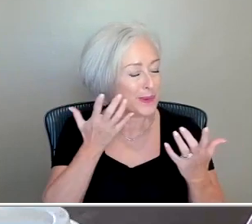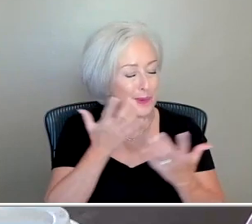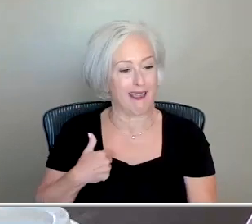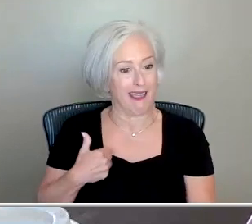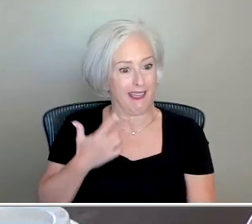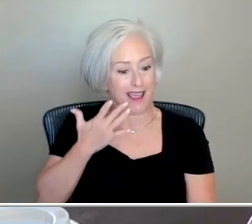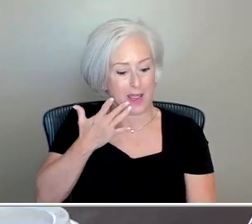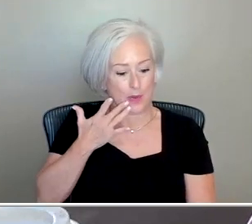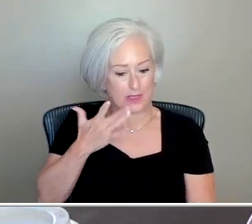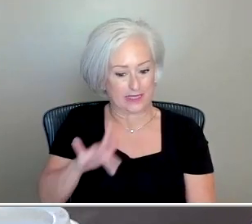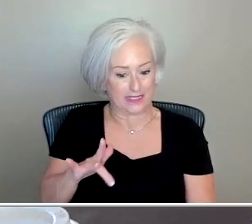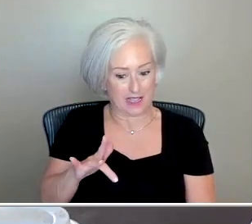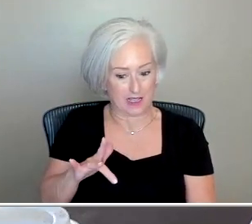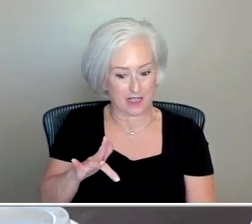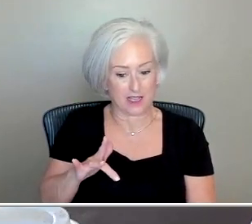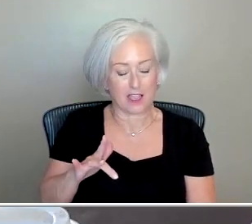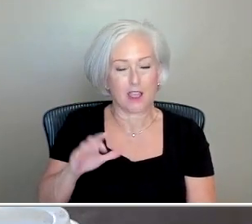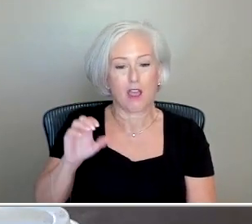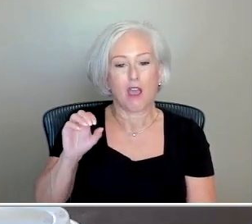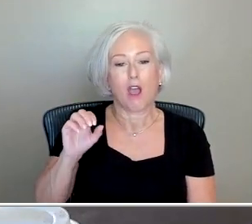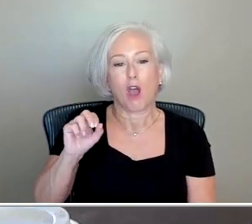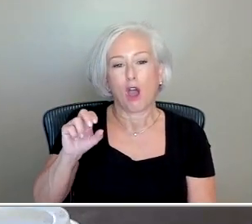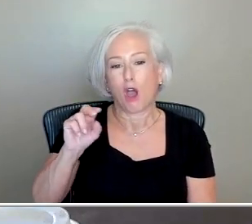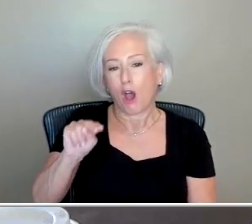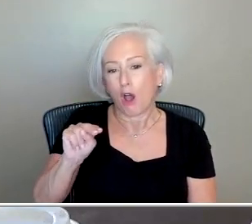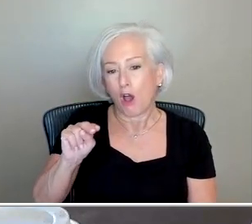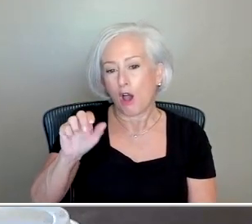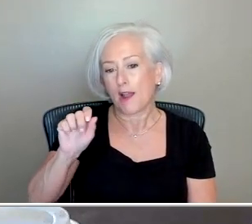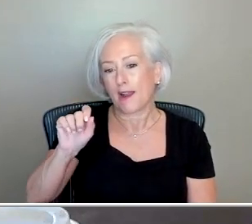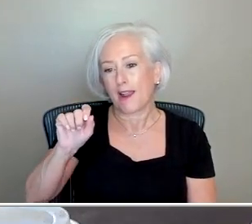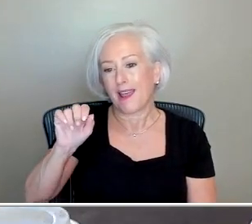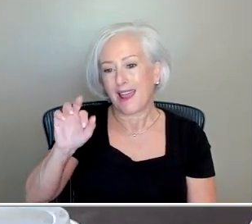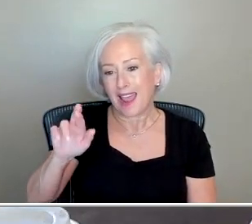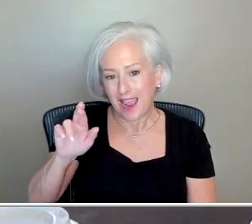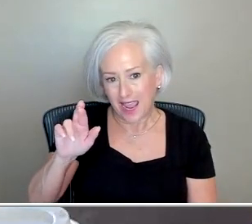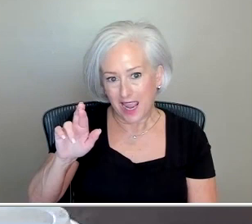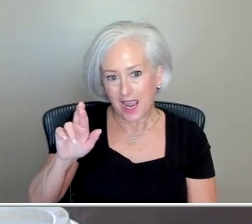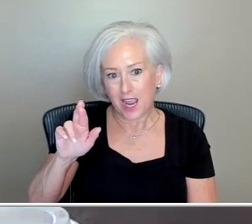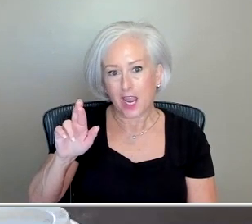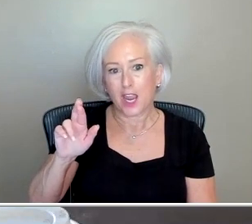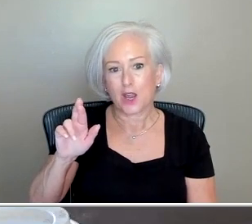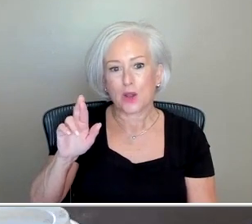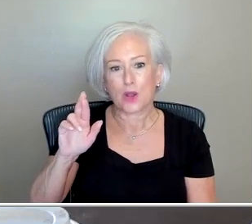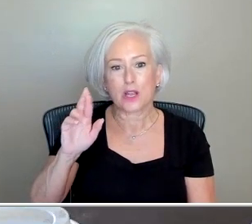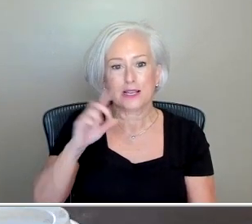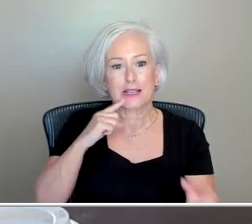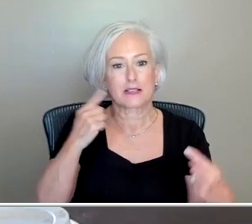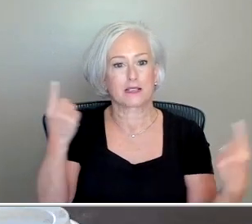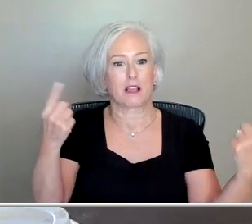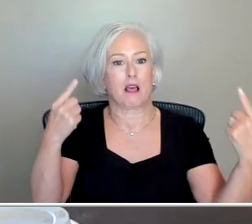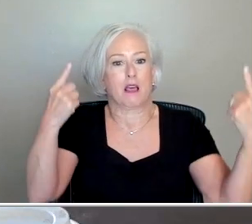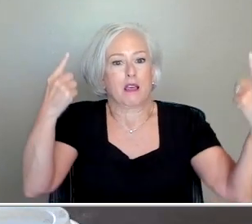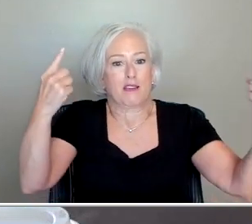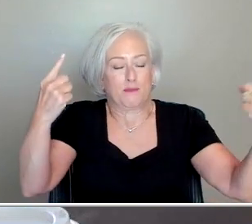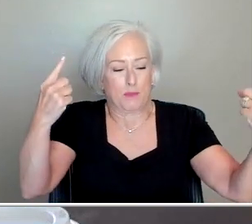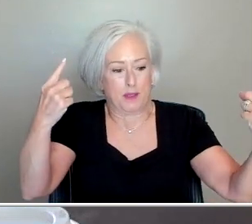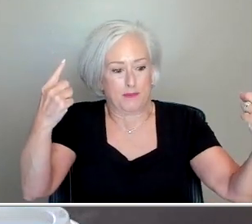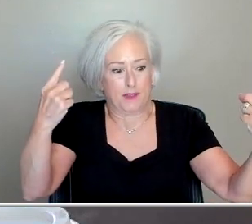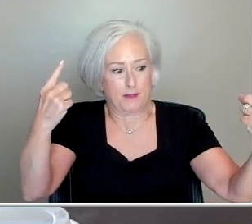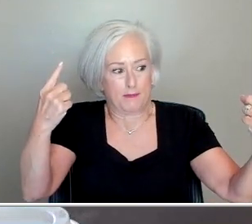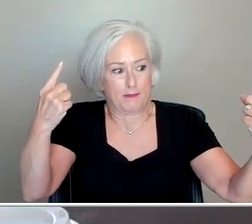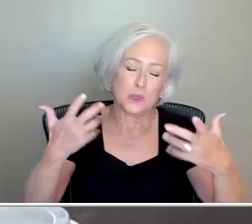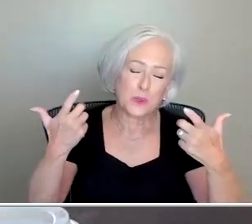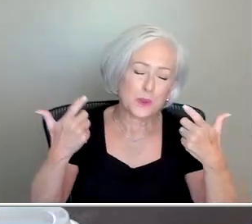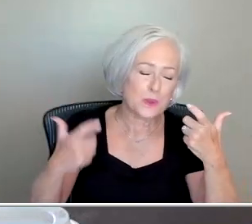on-air personality to have a huge, natural, positive support system from